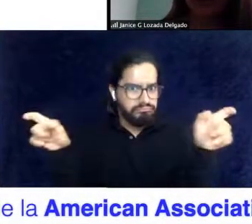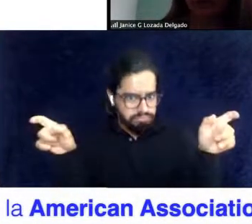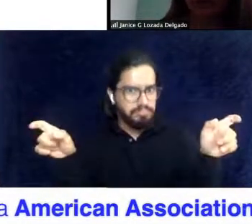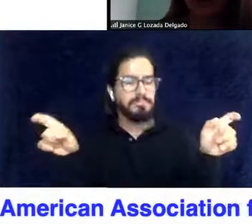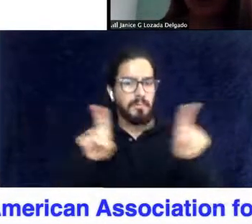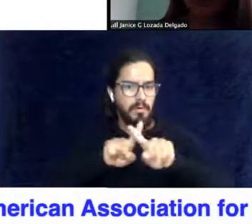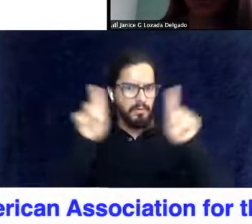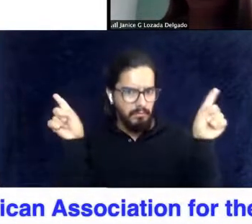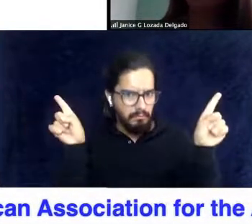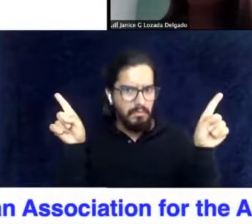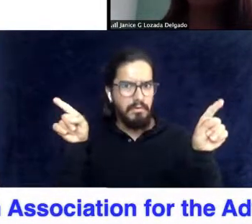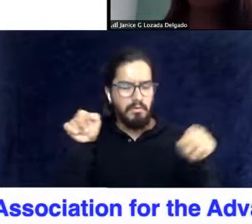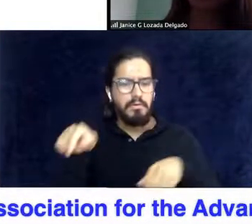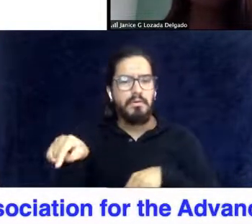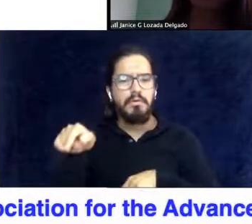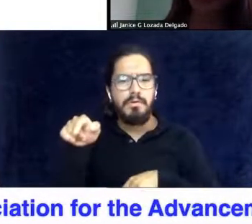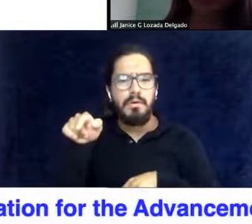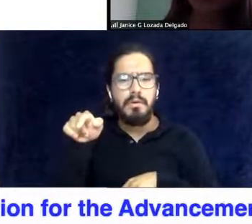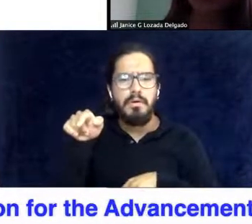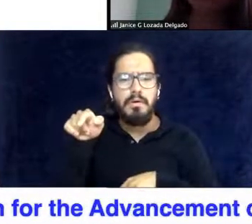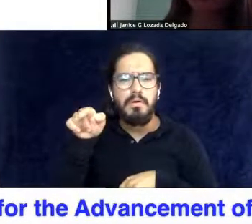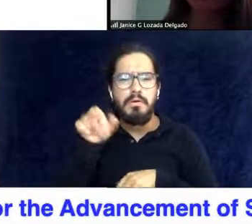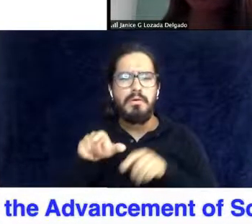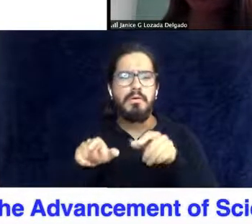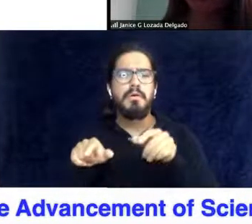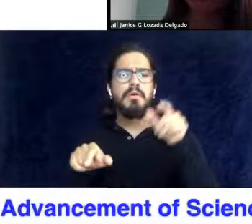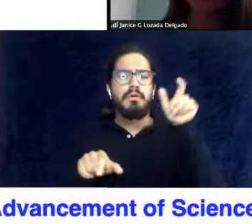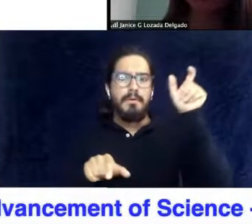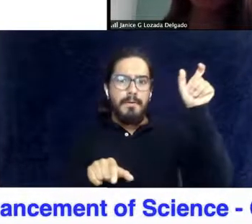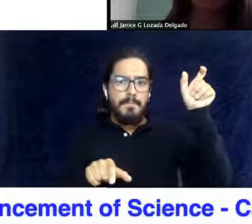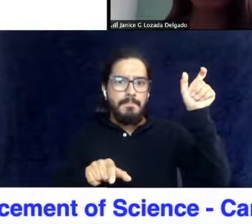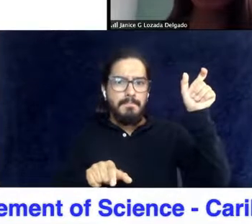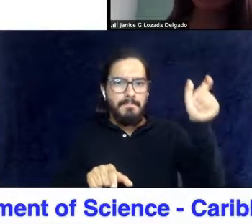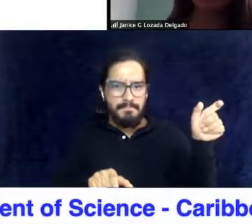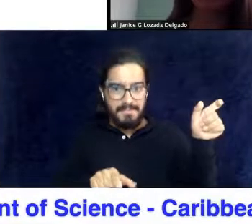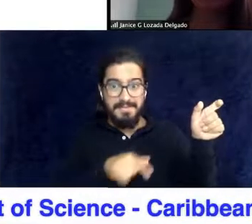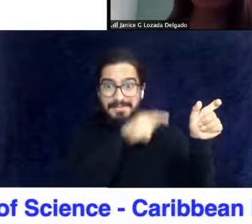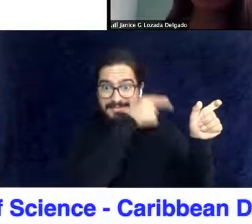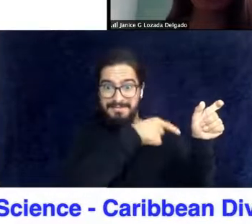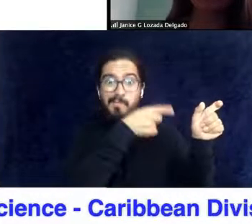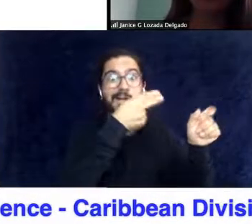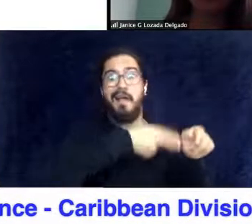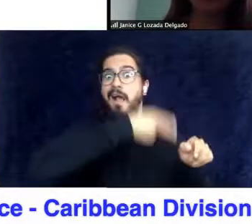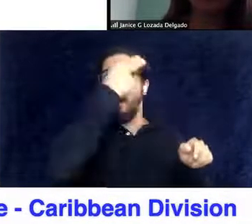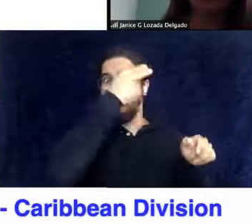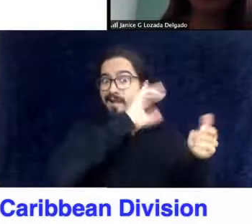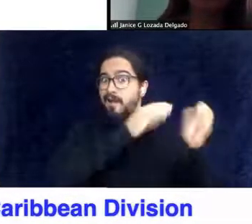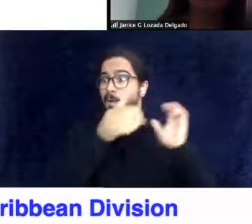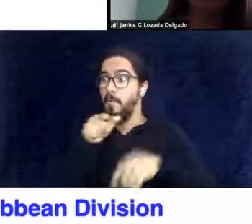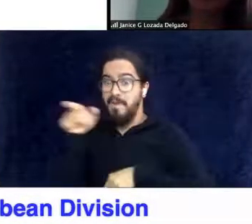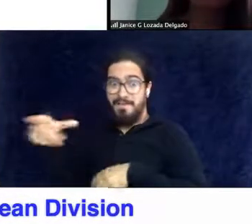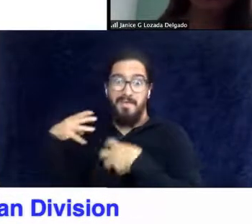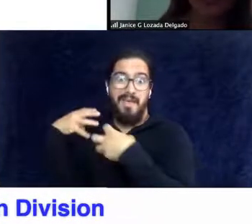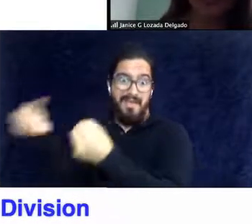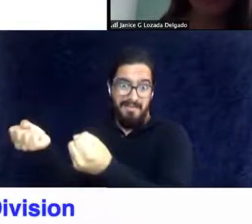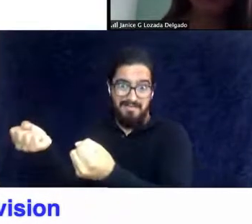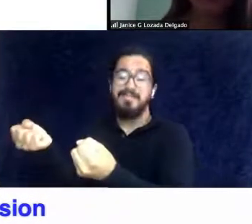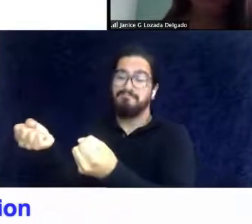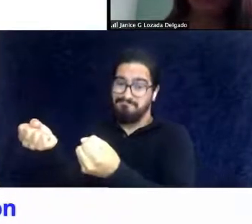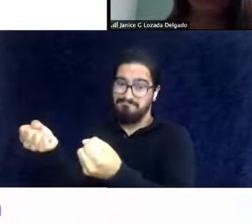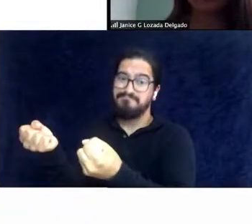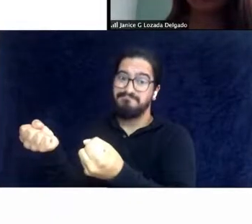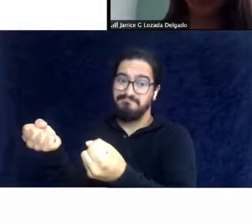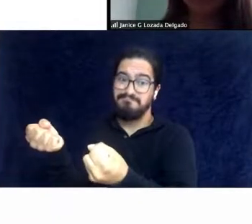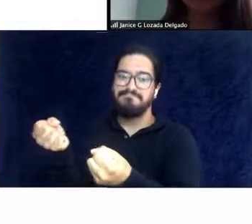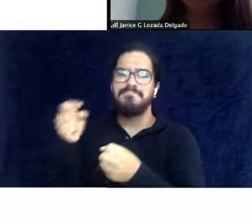shown in blue had significantly higher glucose levels when compared to the healthy monkeys shown in gray.